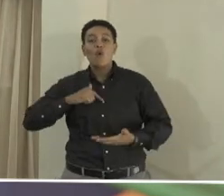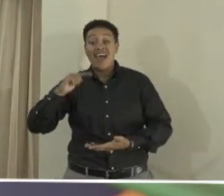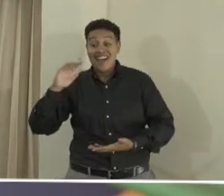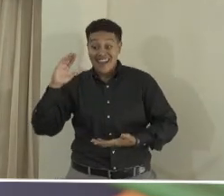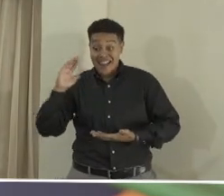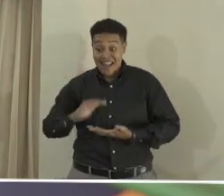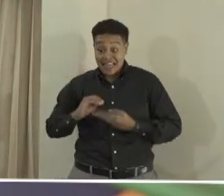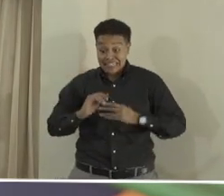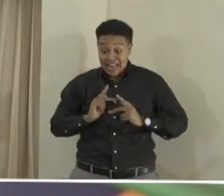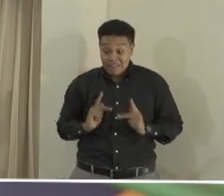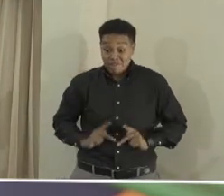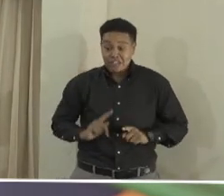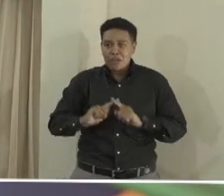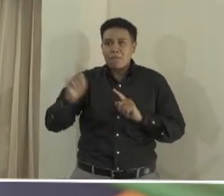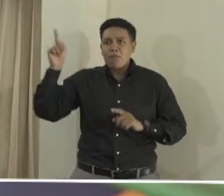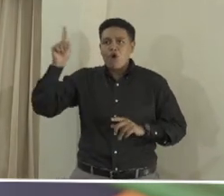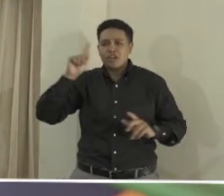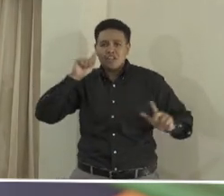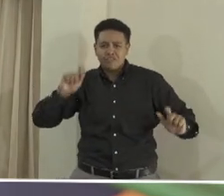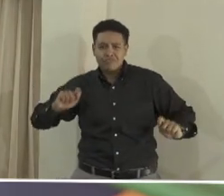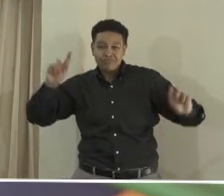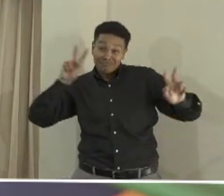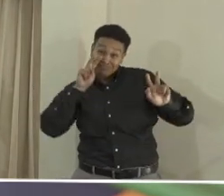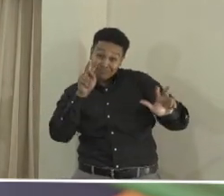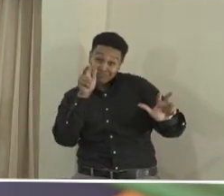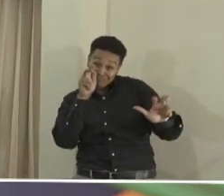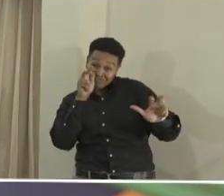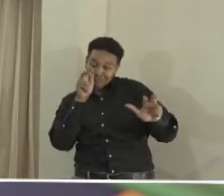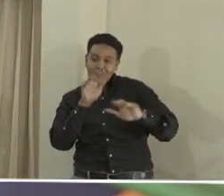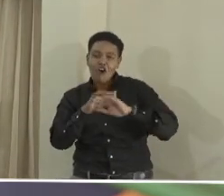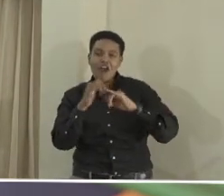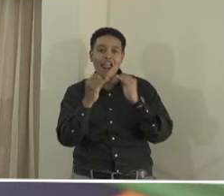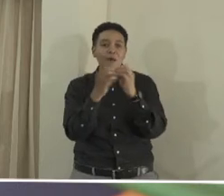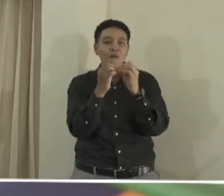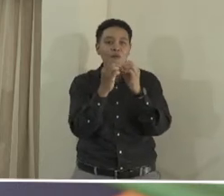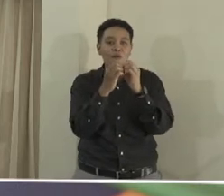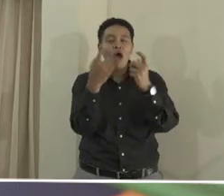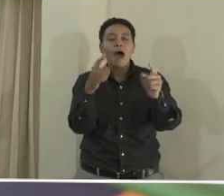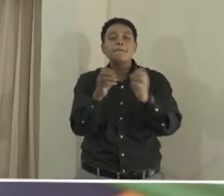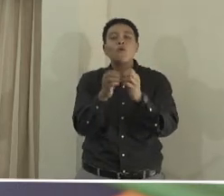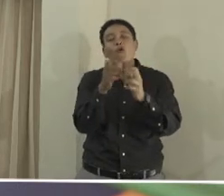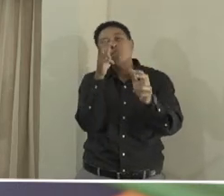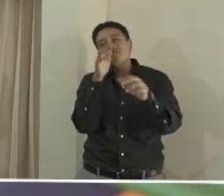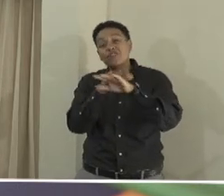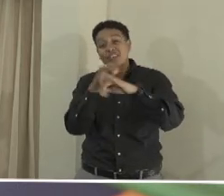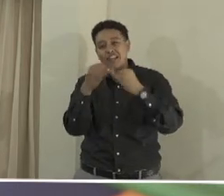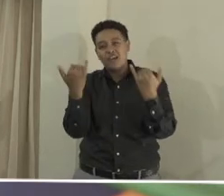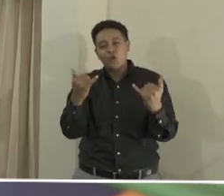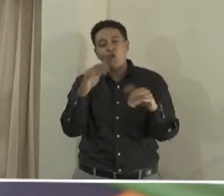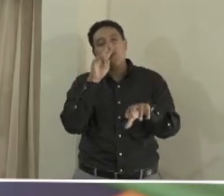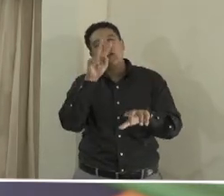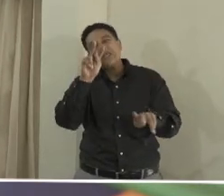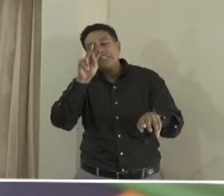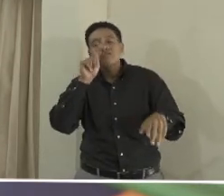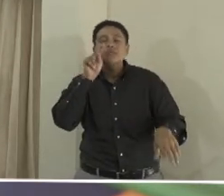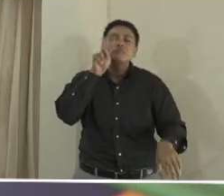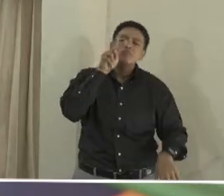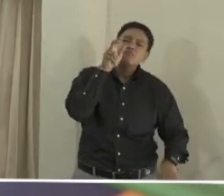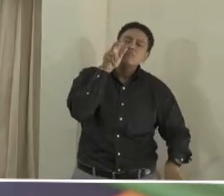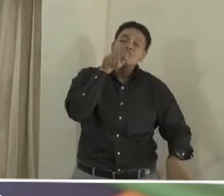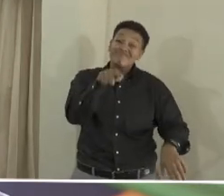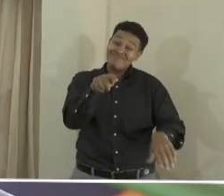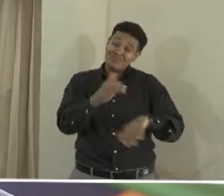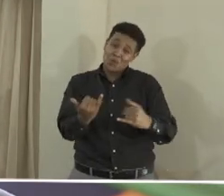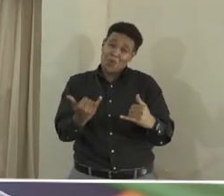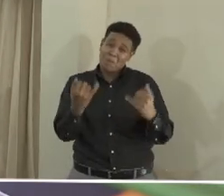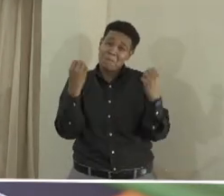are more in the virtual. There are more persons listening to this service and looking and viewing this